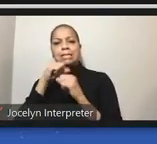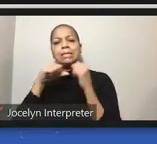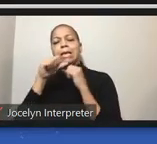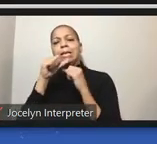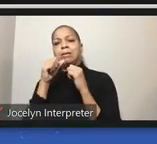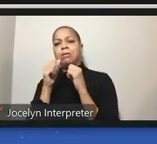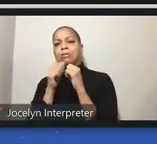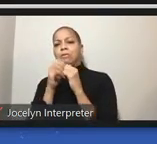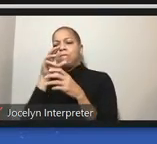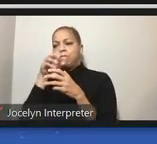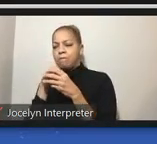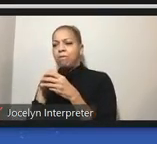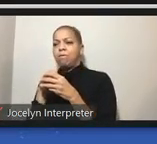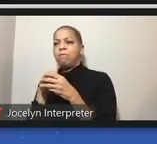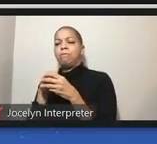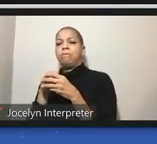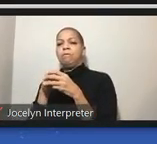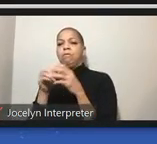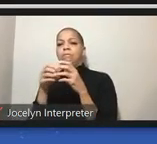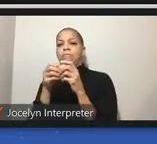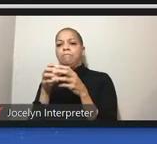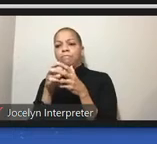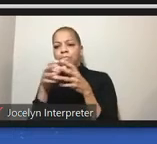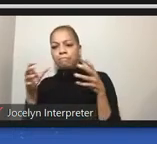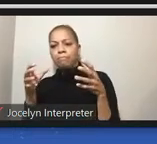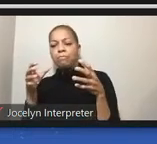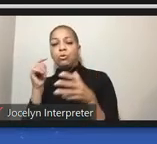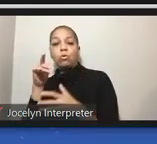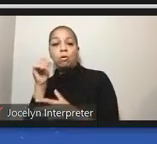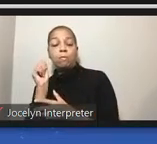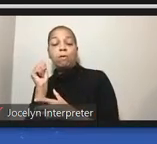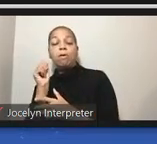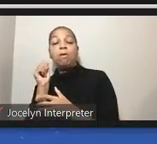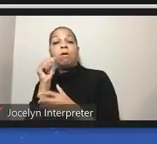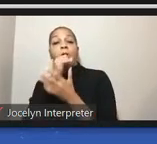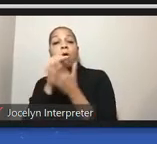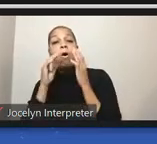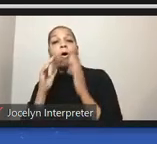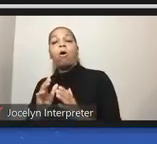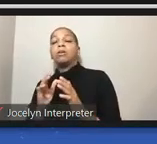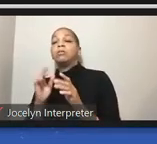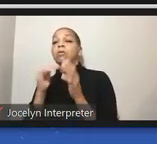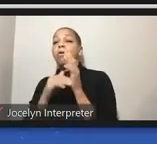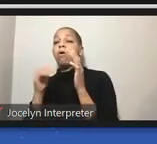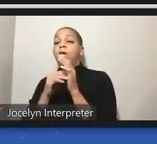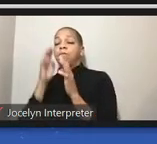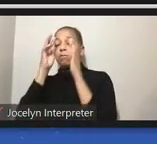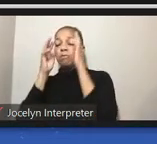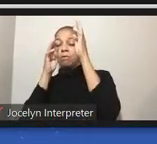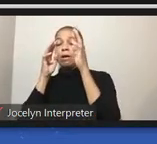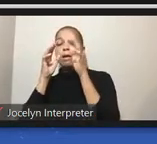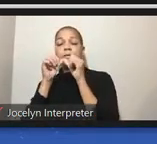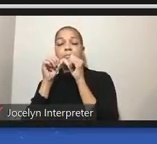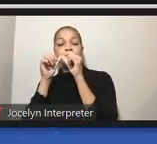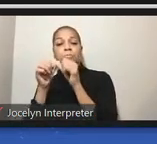surrounding a cultural trauma, artists often create spontaneous work and responses.